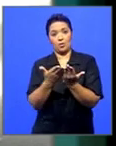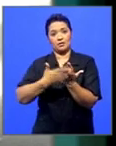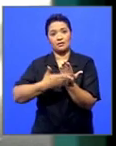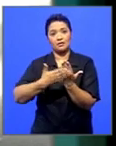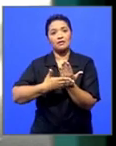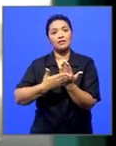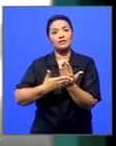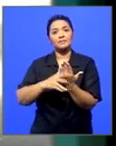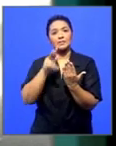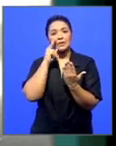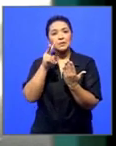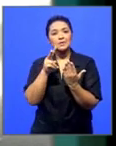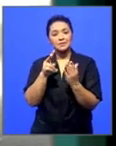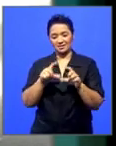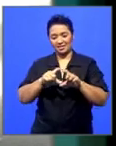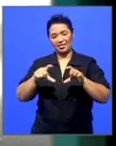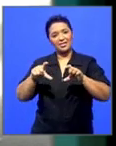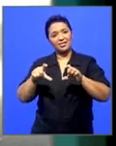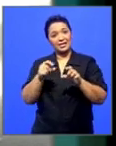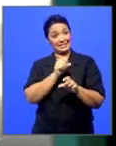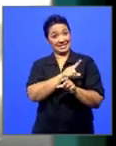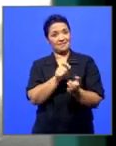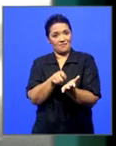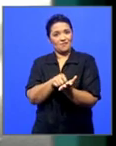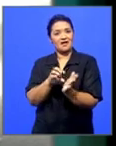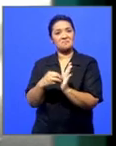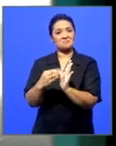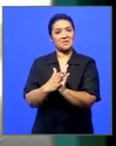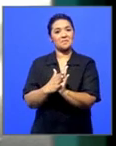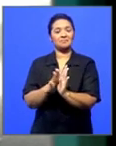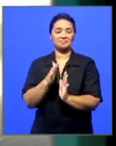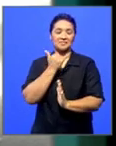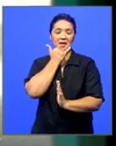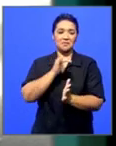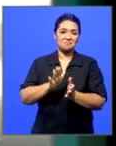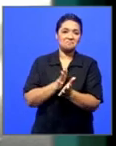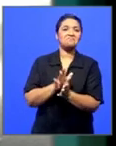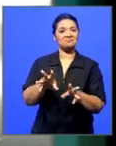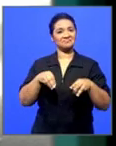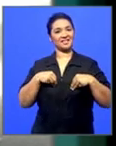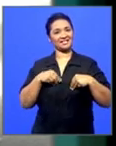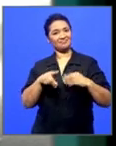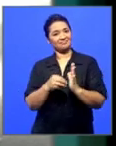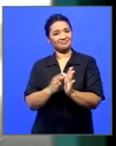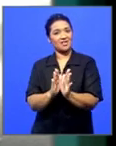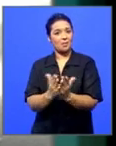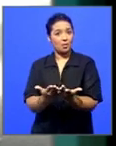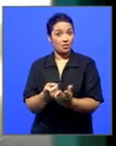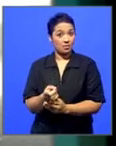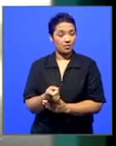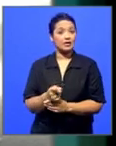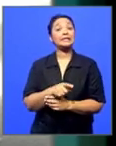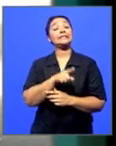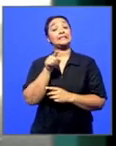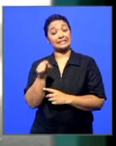has written us a little note where he's very happy with this. So then